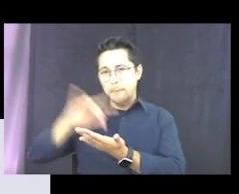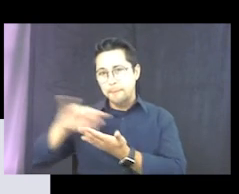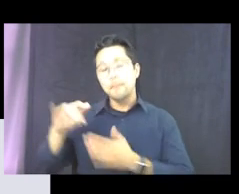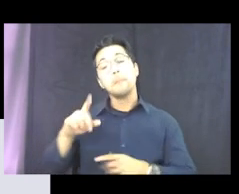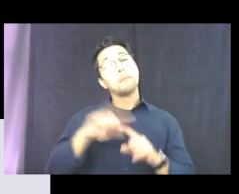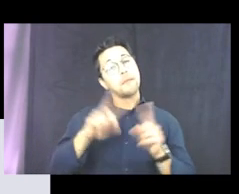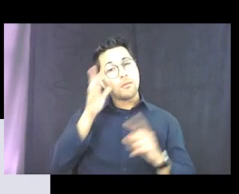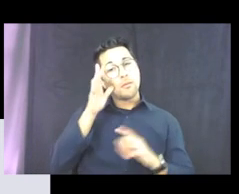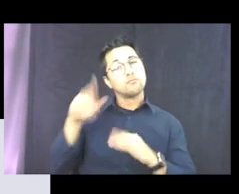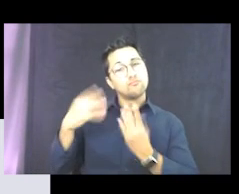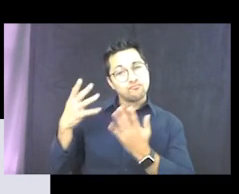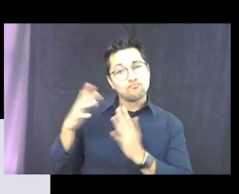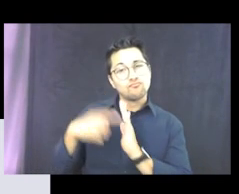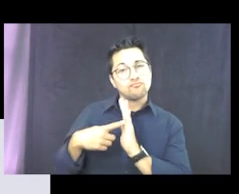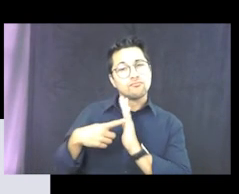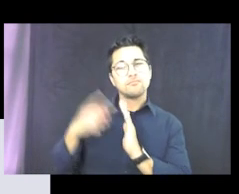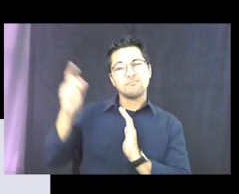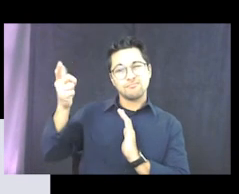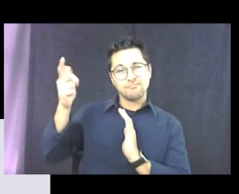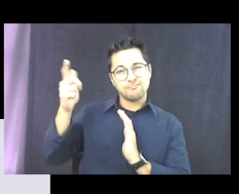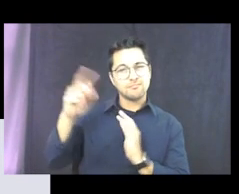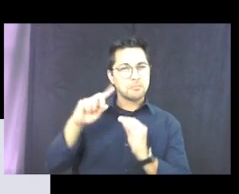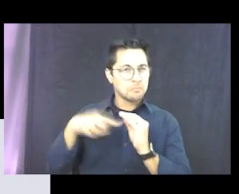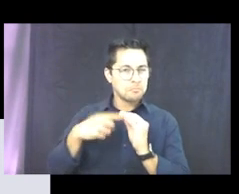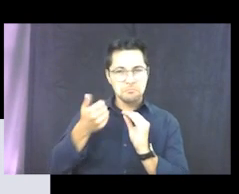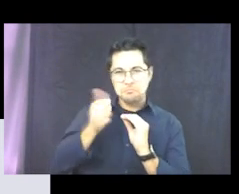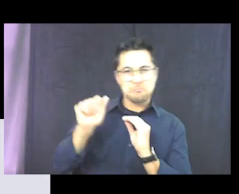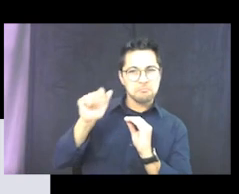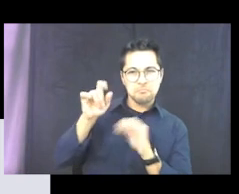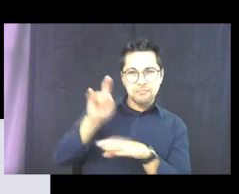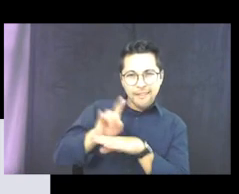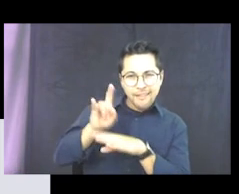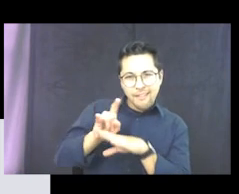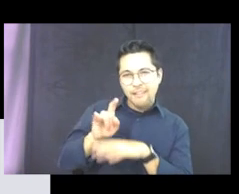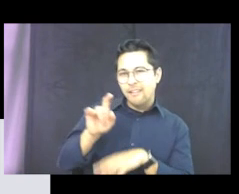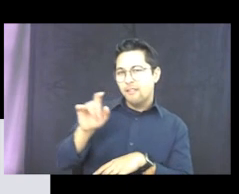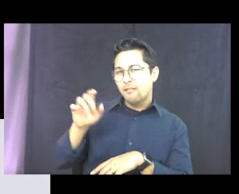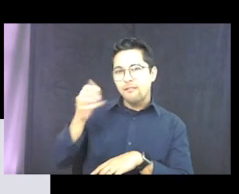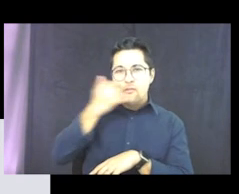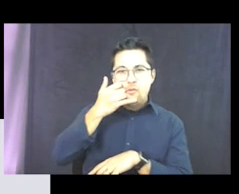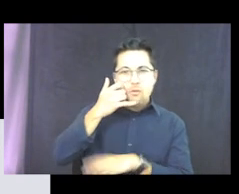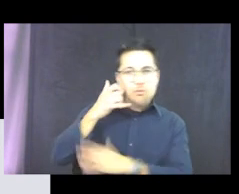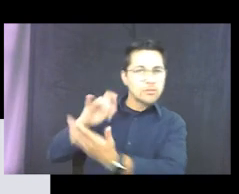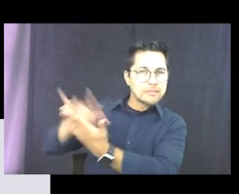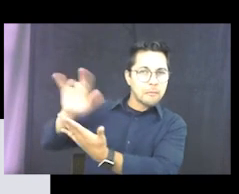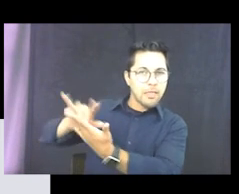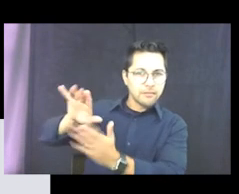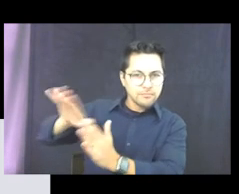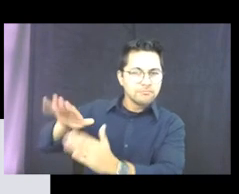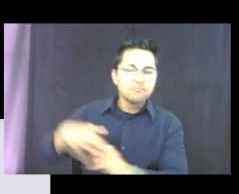however, provide examples later about any Android phones or tablets.